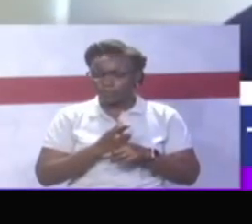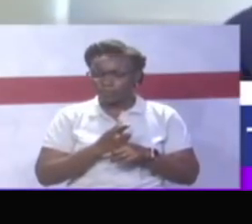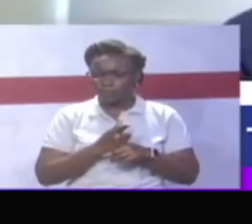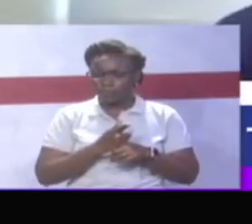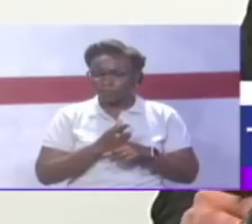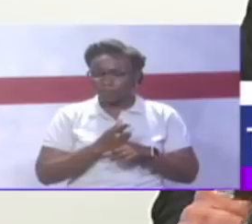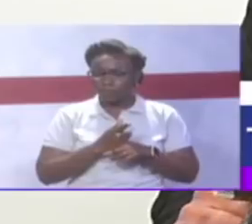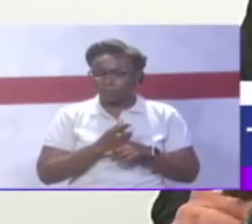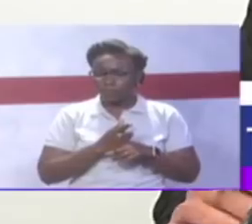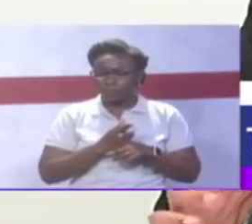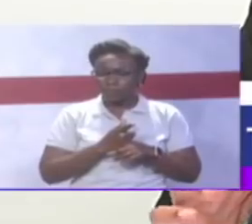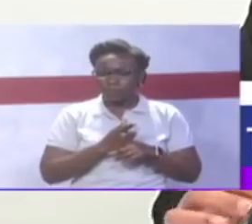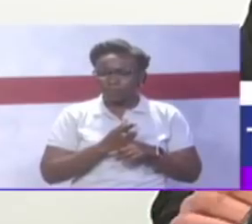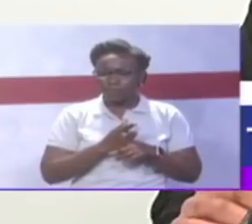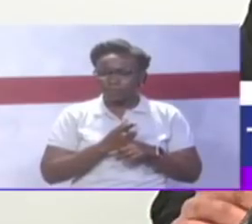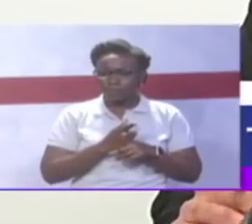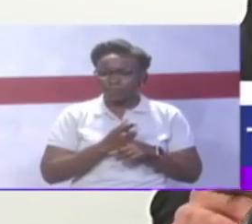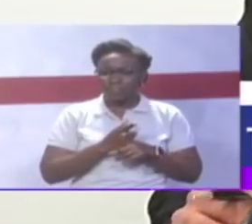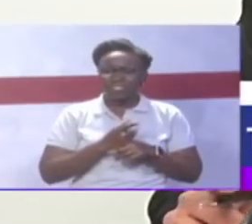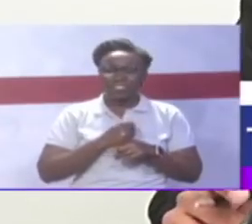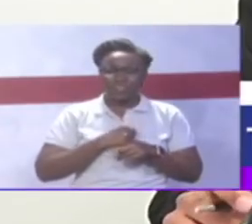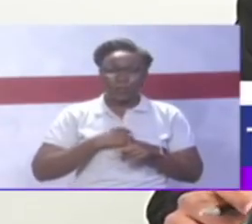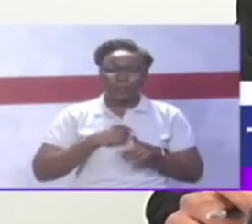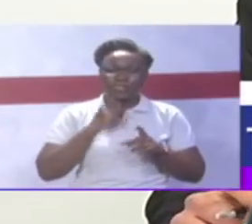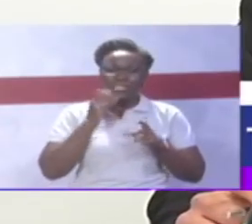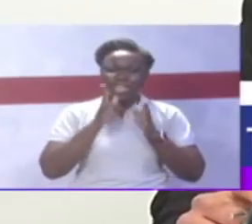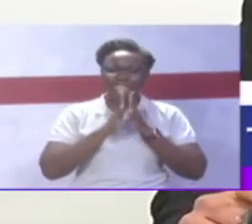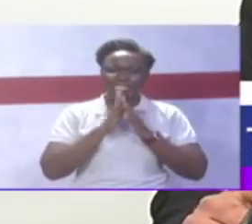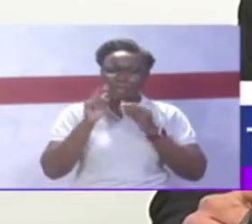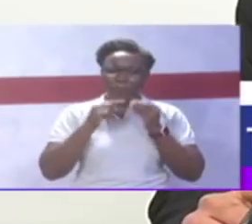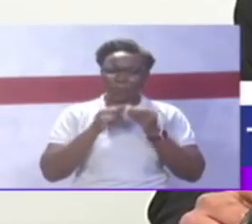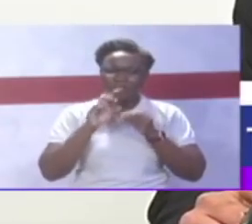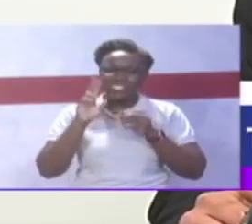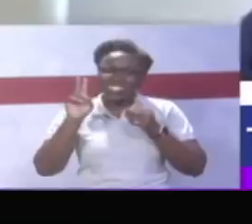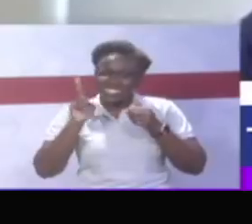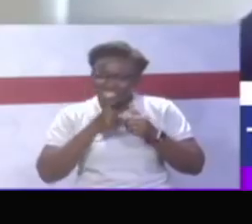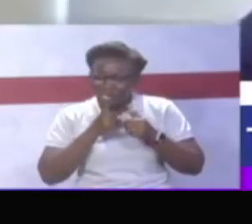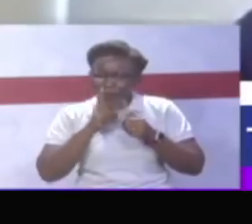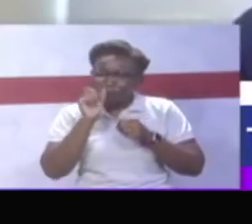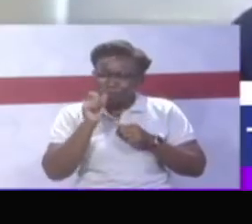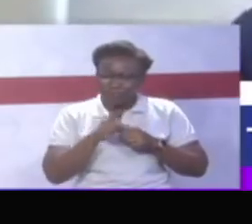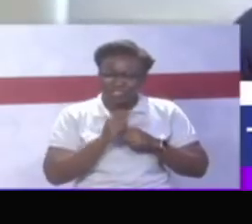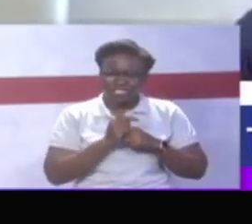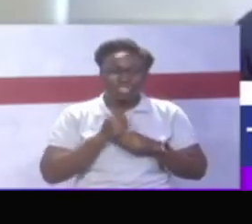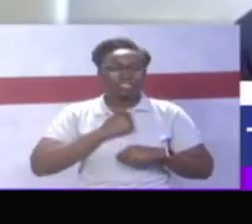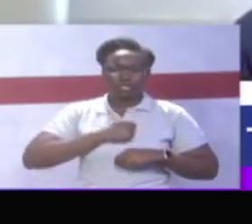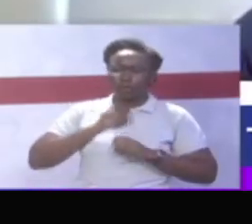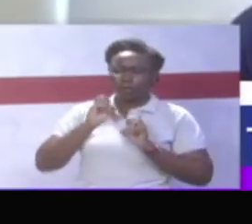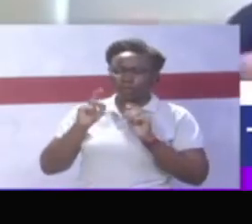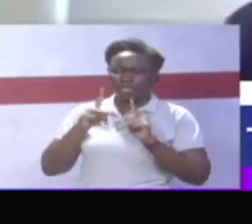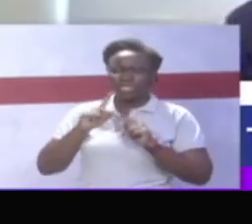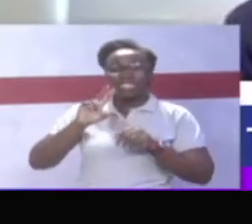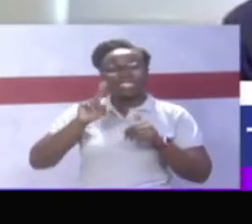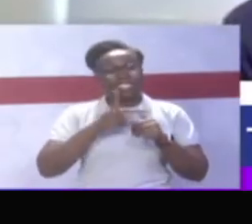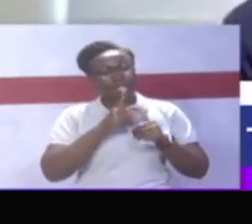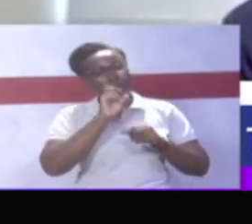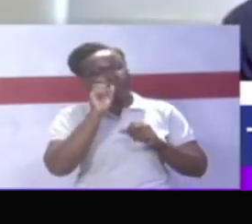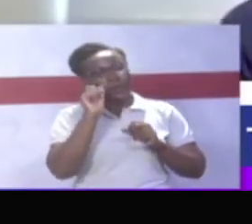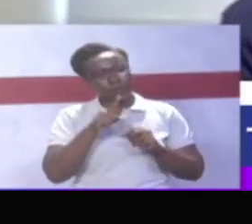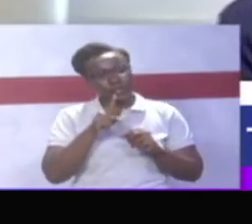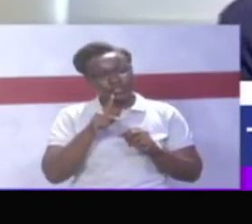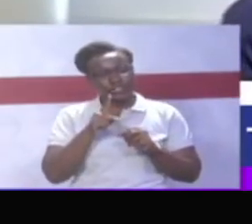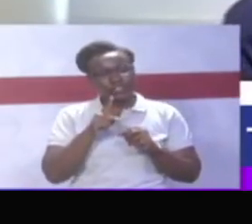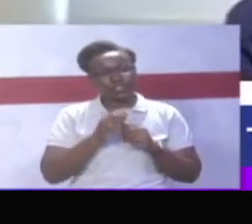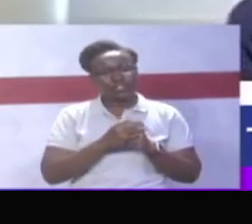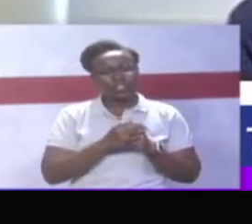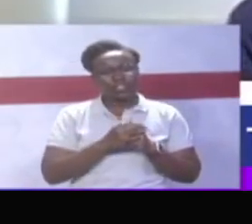I was asking about the second question. Sorry about that, but and I'll the answer second both of them. question. Okay, the second question, short version is,